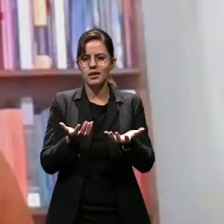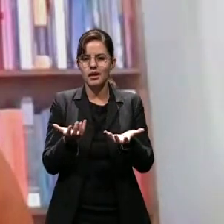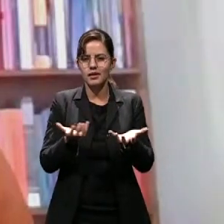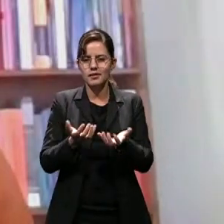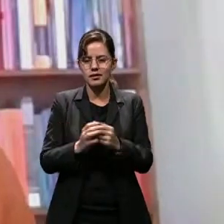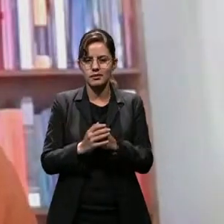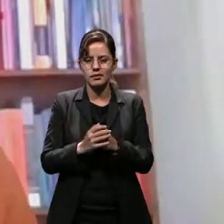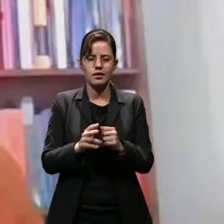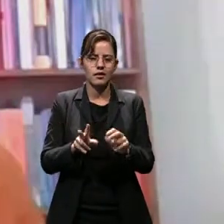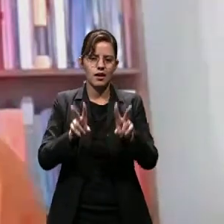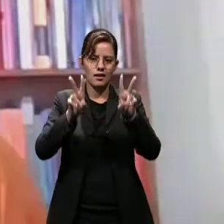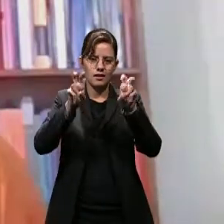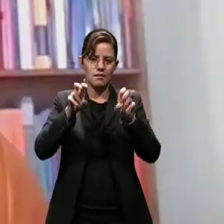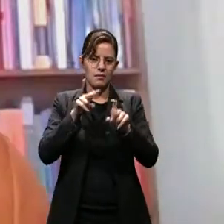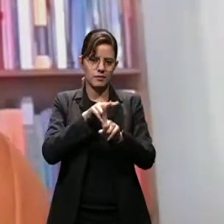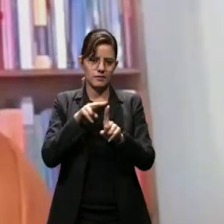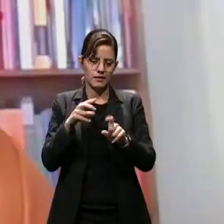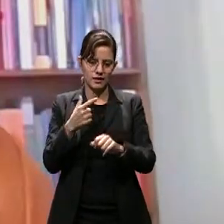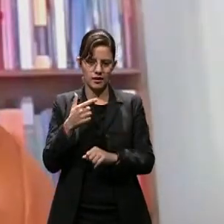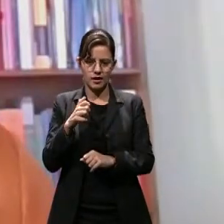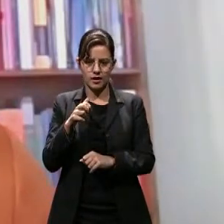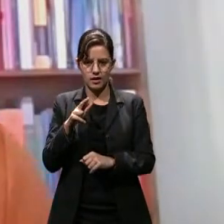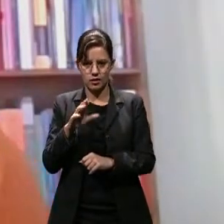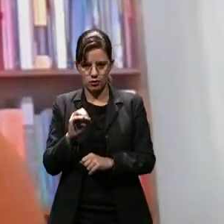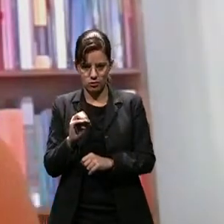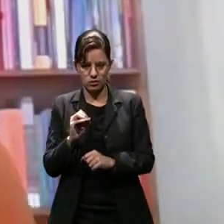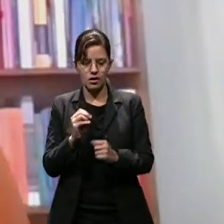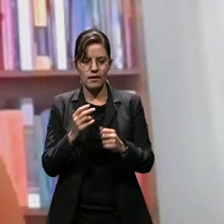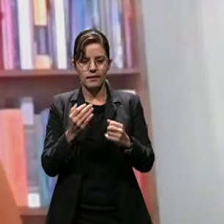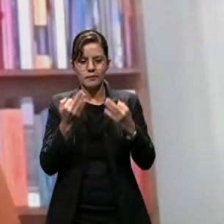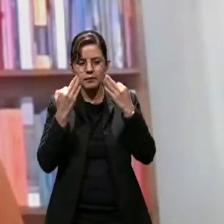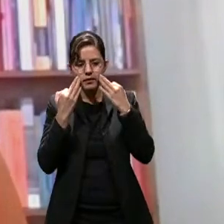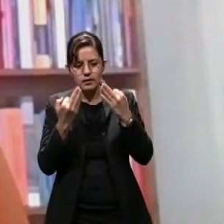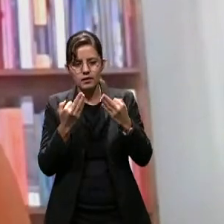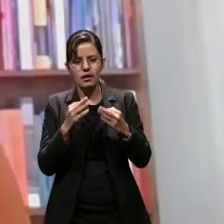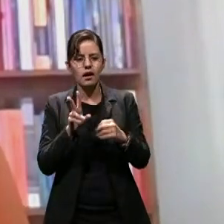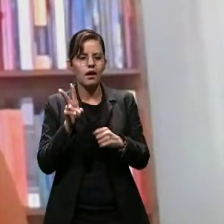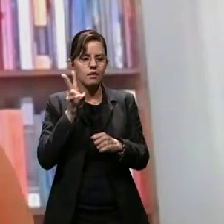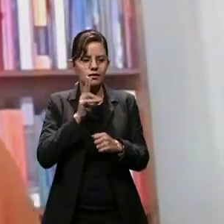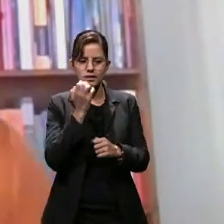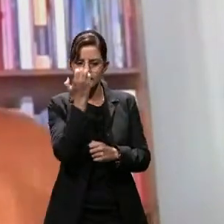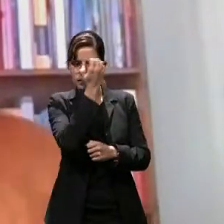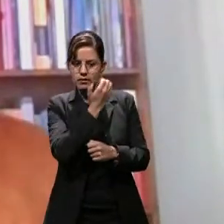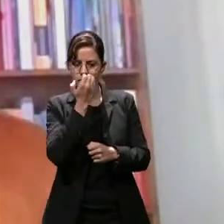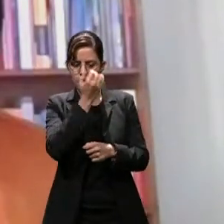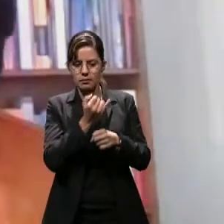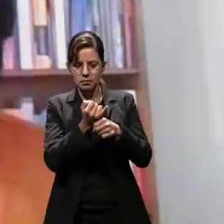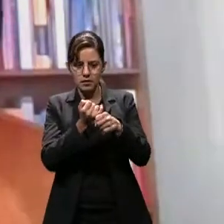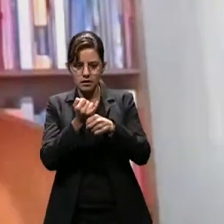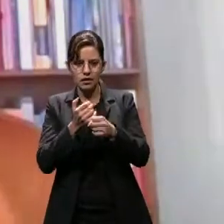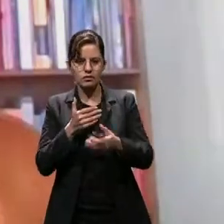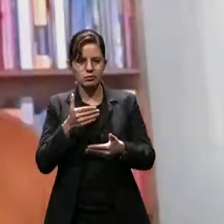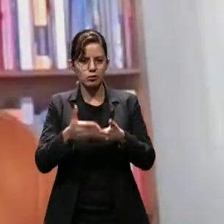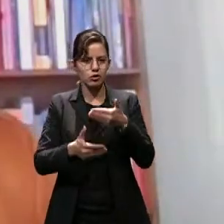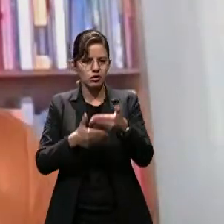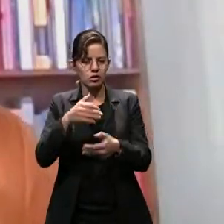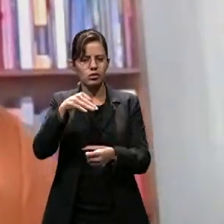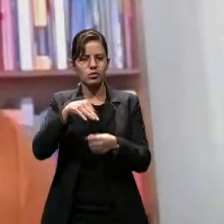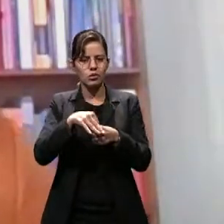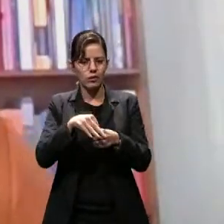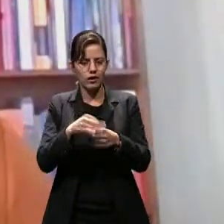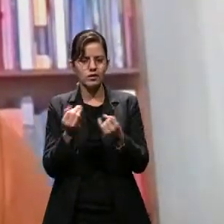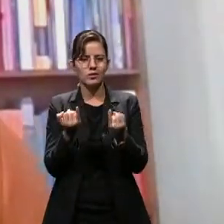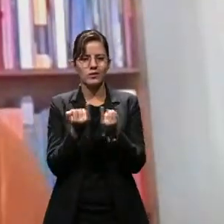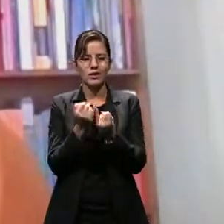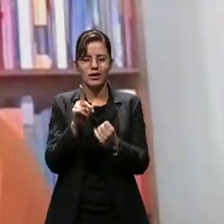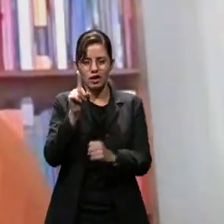incorporation of gender perspective in electoral observation and everything that has to do